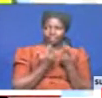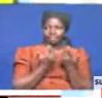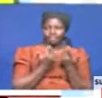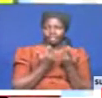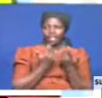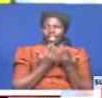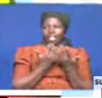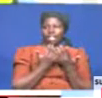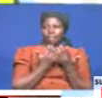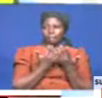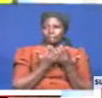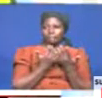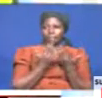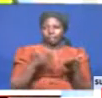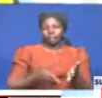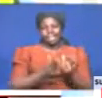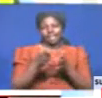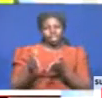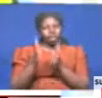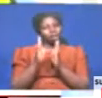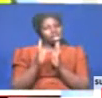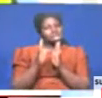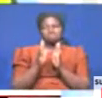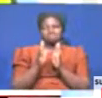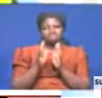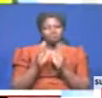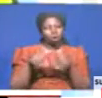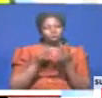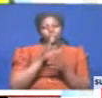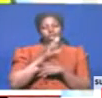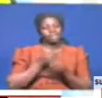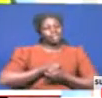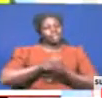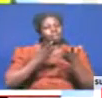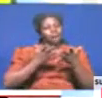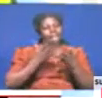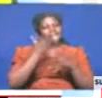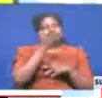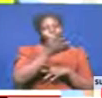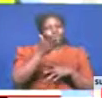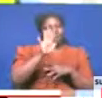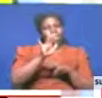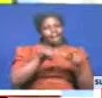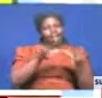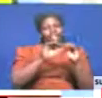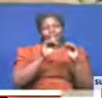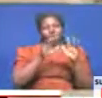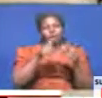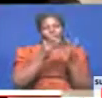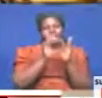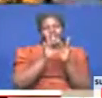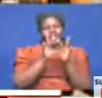roads that have been done to asphalt standards, or water supplied right to your parcel, or electricity supplied, internet